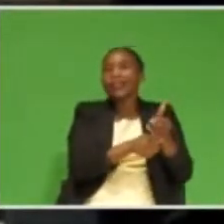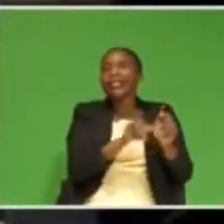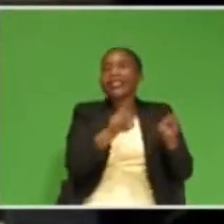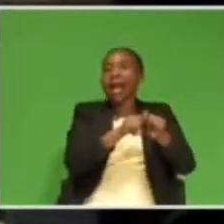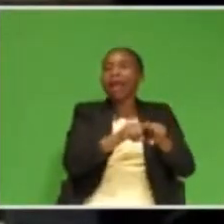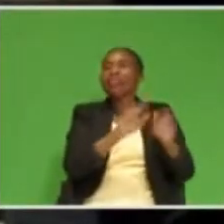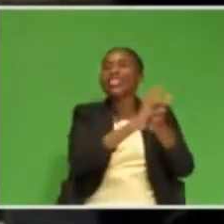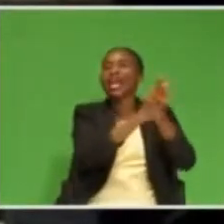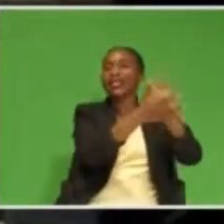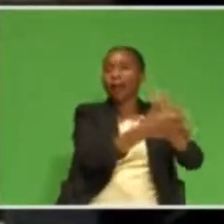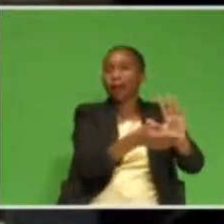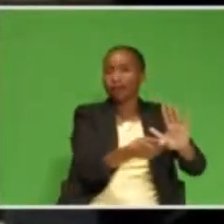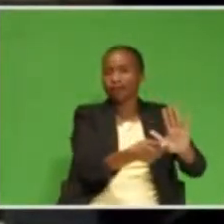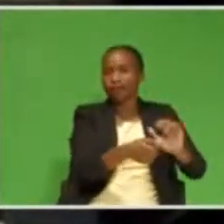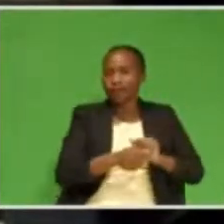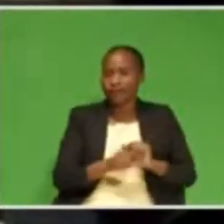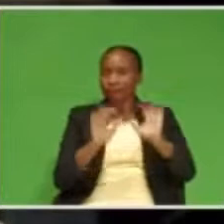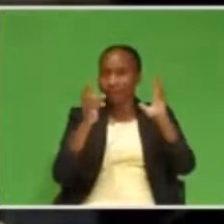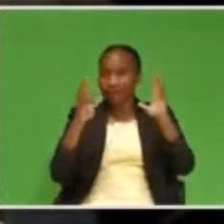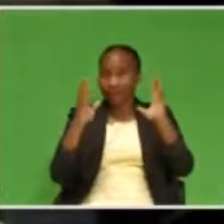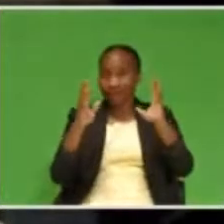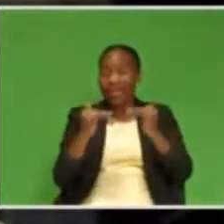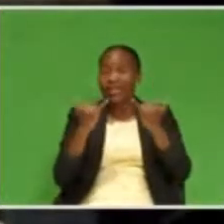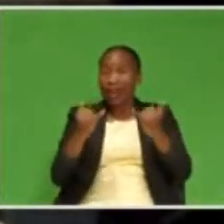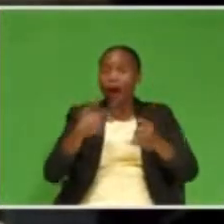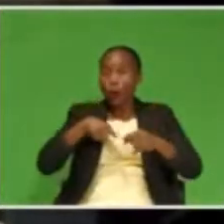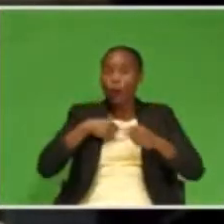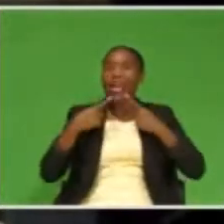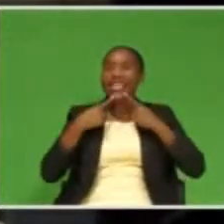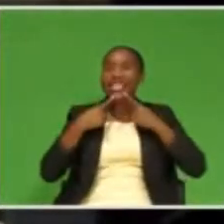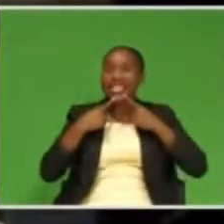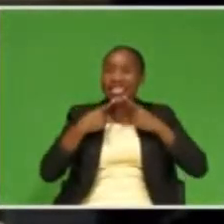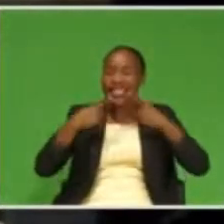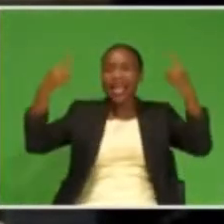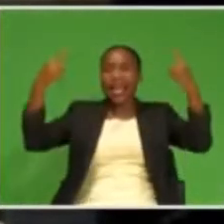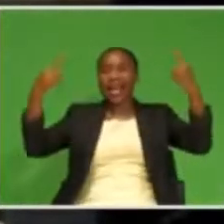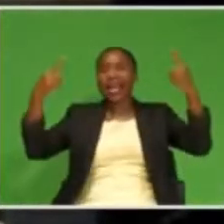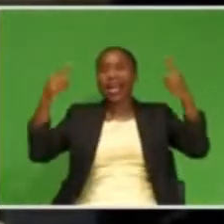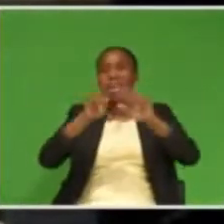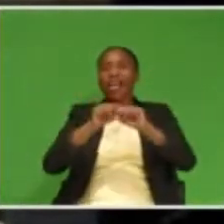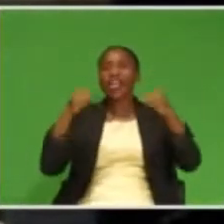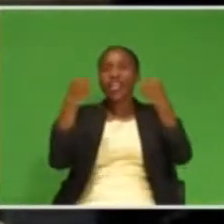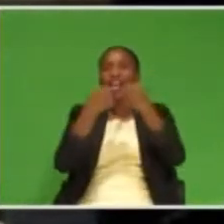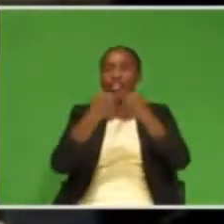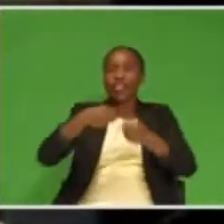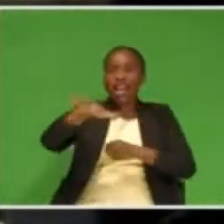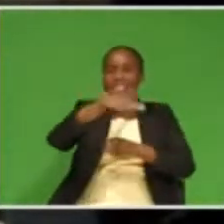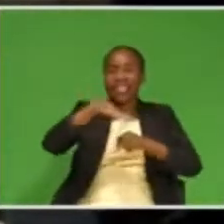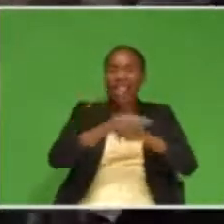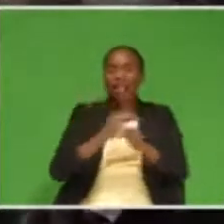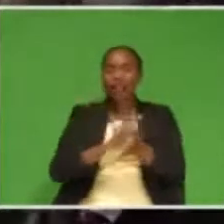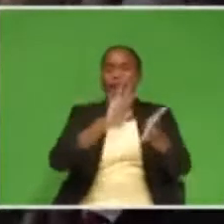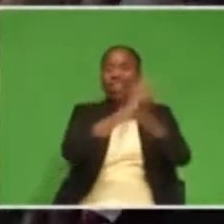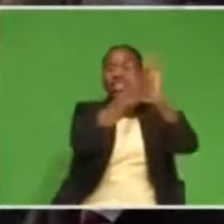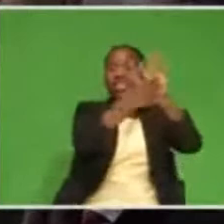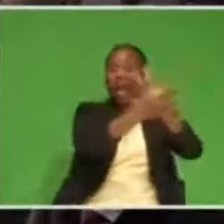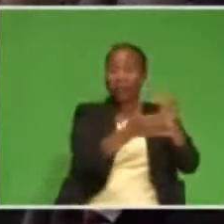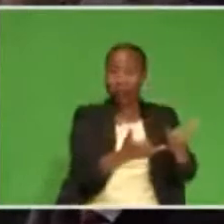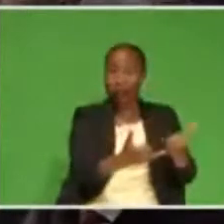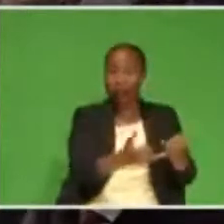We are therefore declaring a national state of disaster to respond to